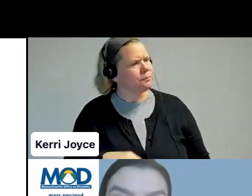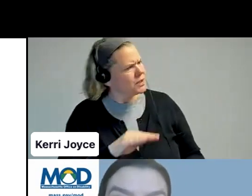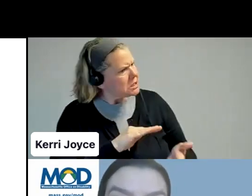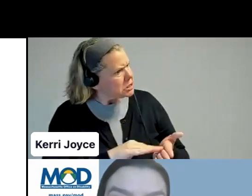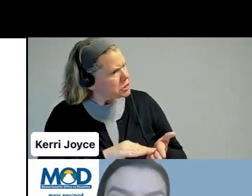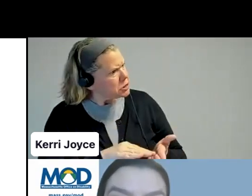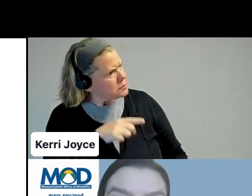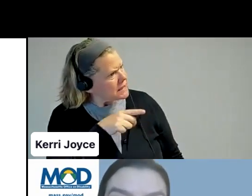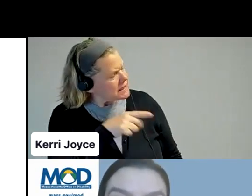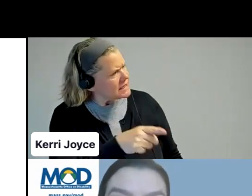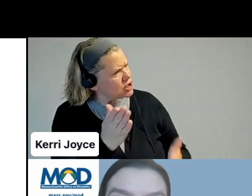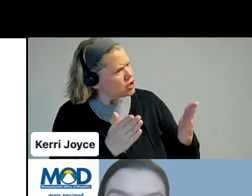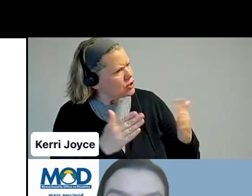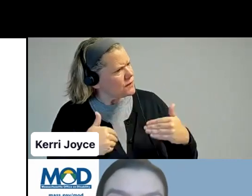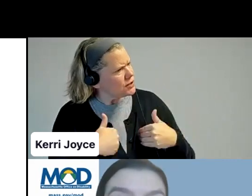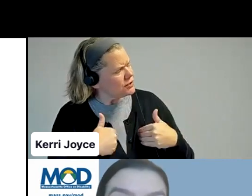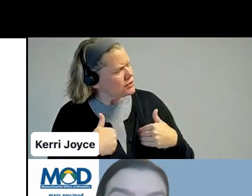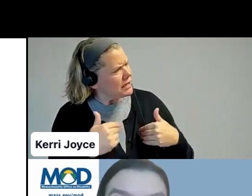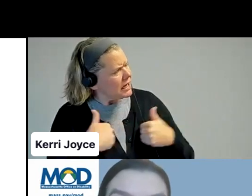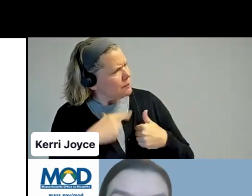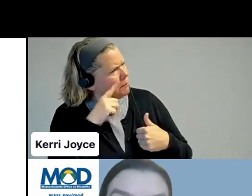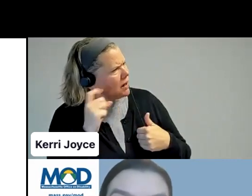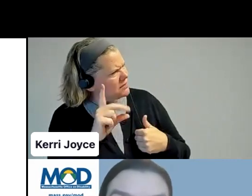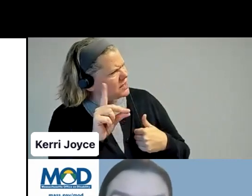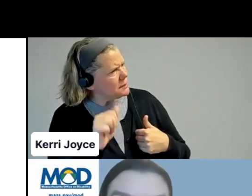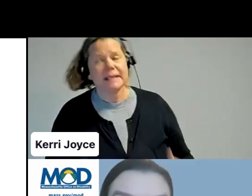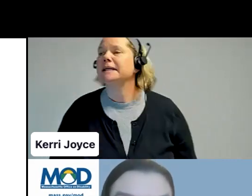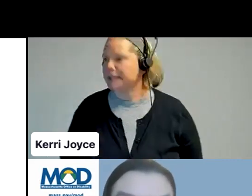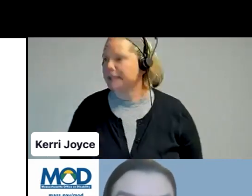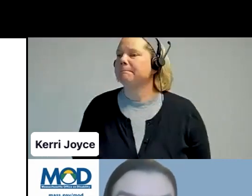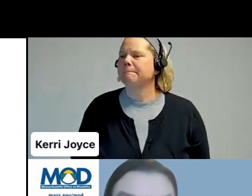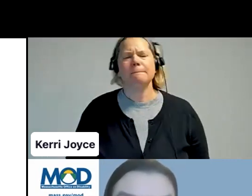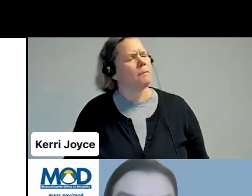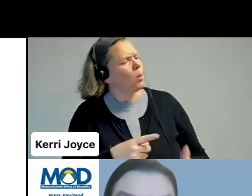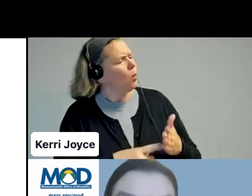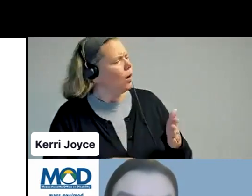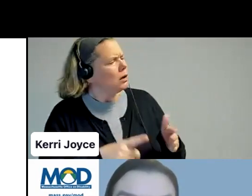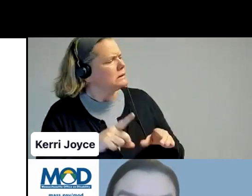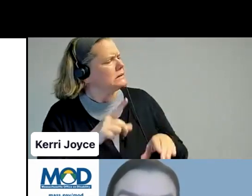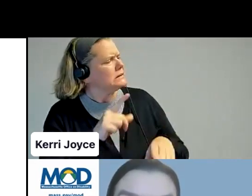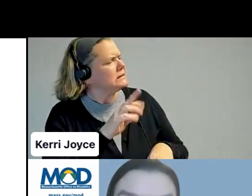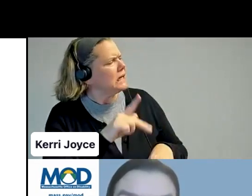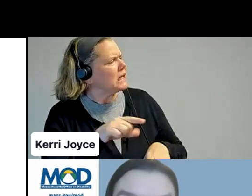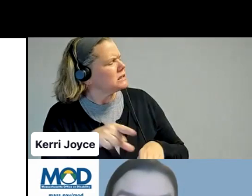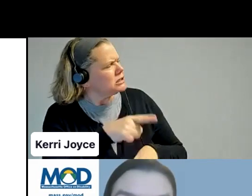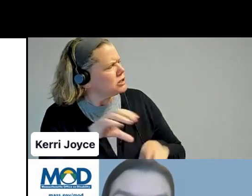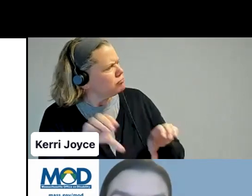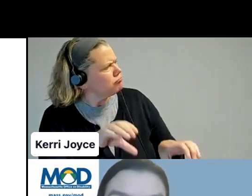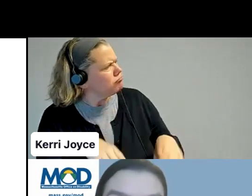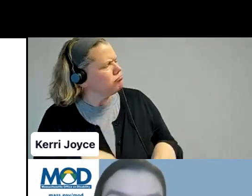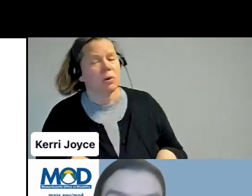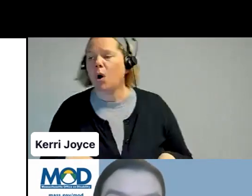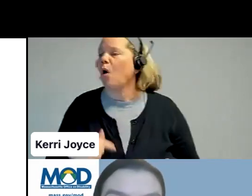of a disability? Yep. Can you tell me what work or task the dog does? He reduces my